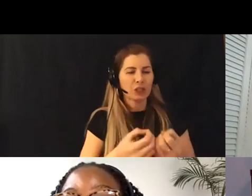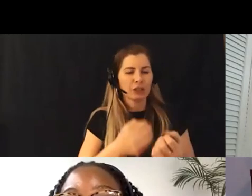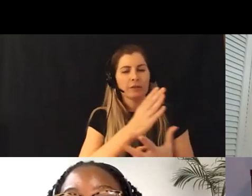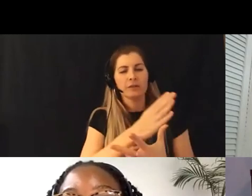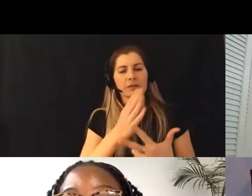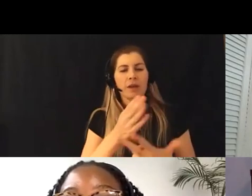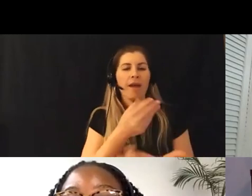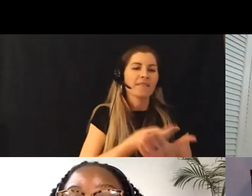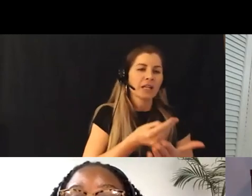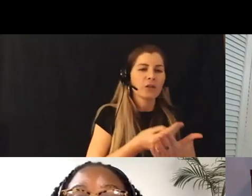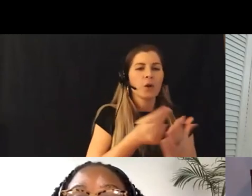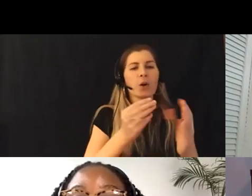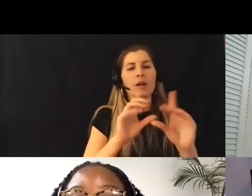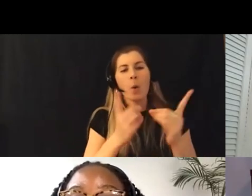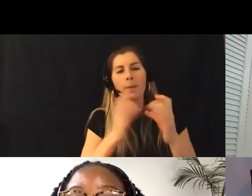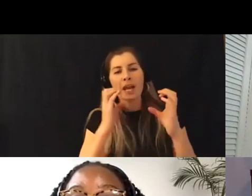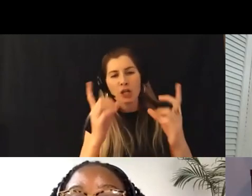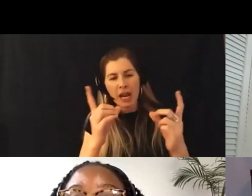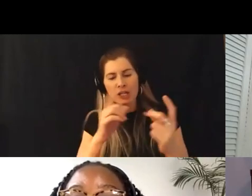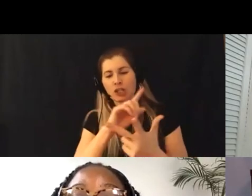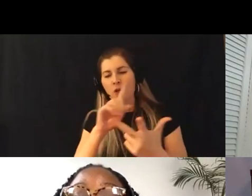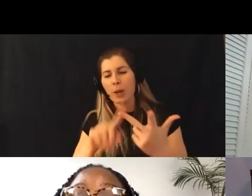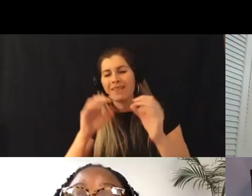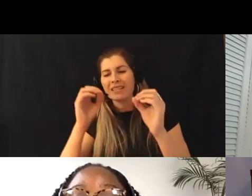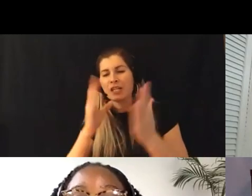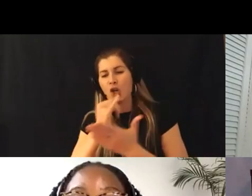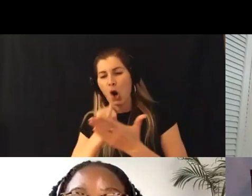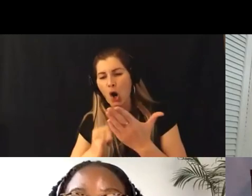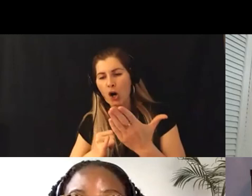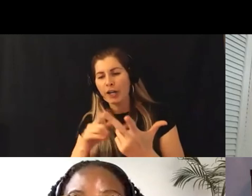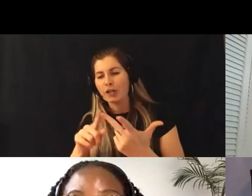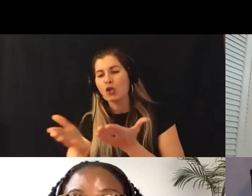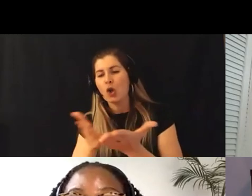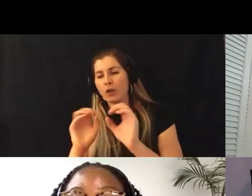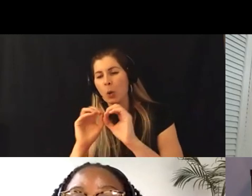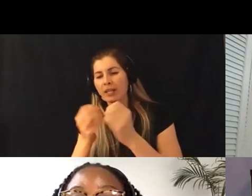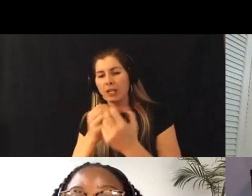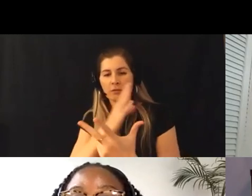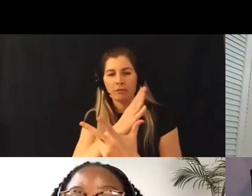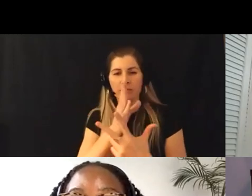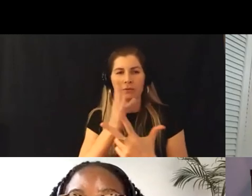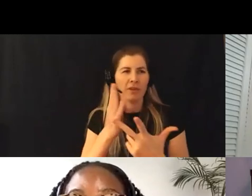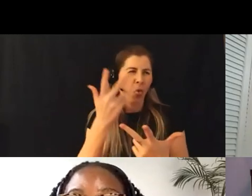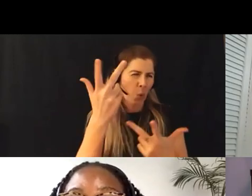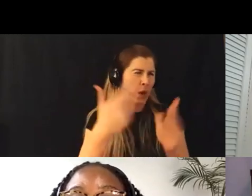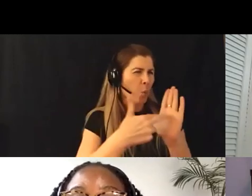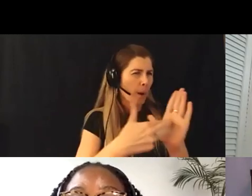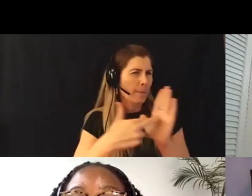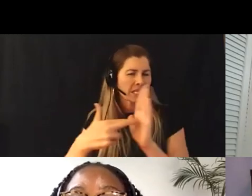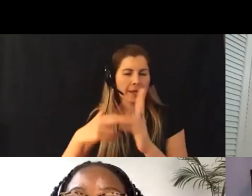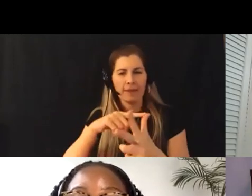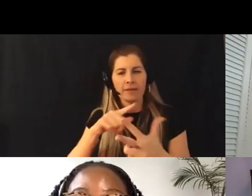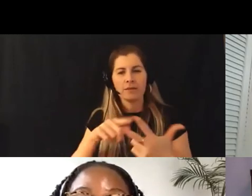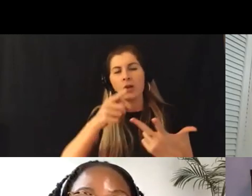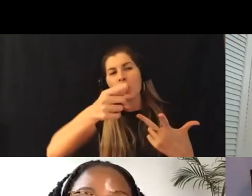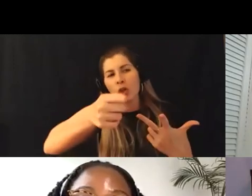Department of Education representative, and we have a teaching artist service organization. And so with that, you decide